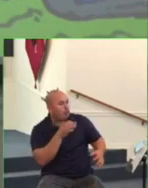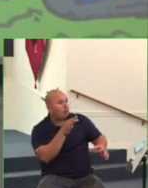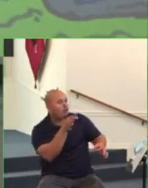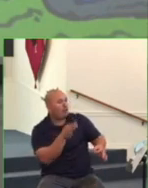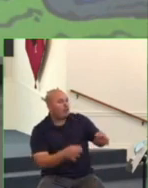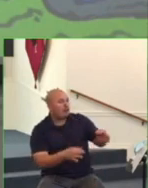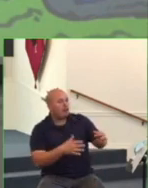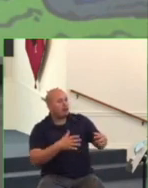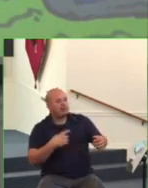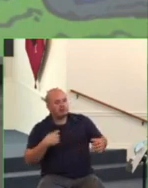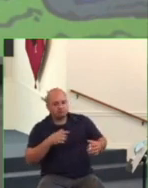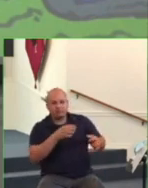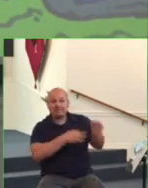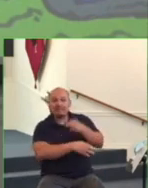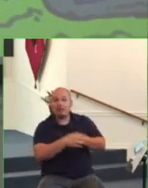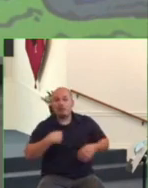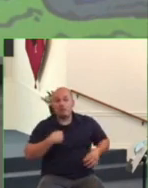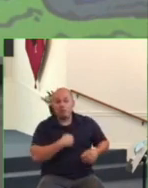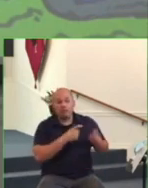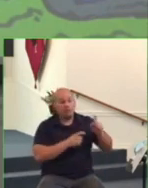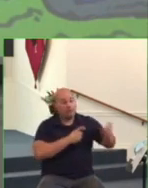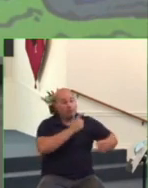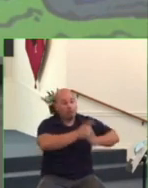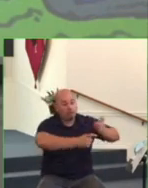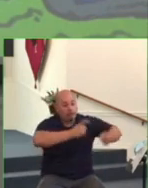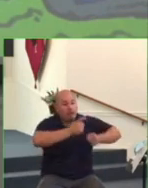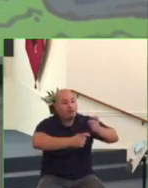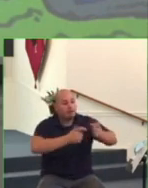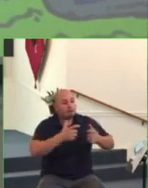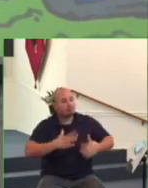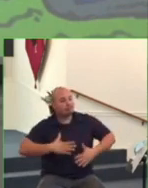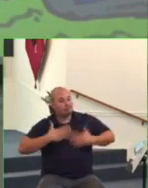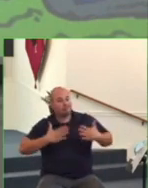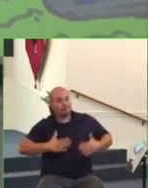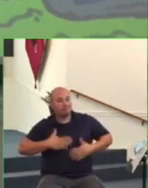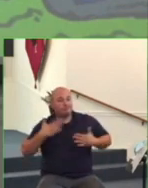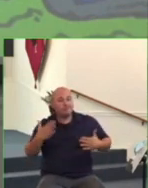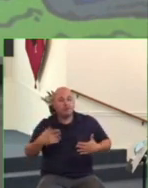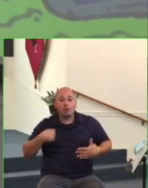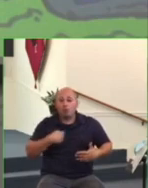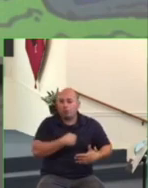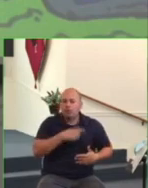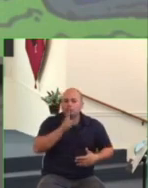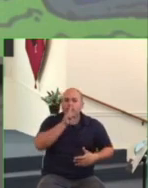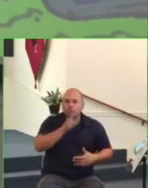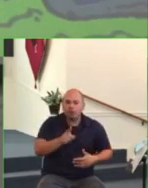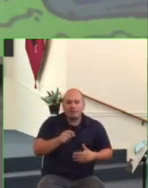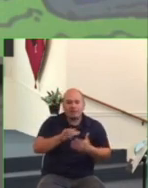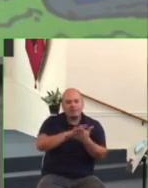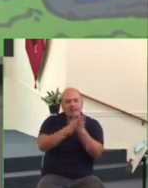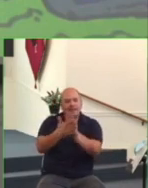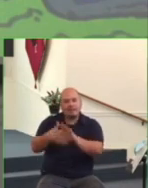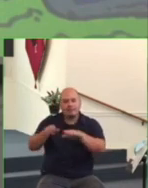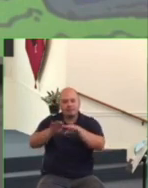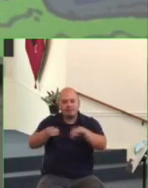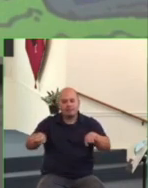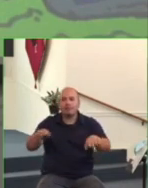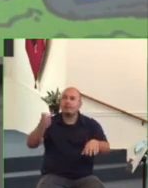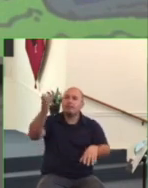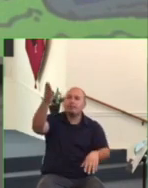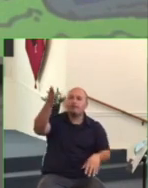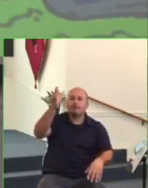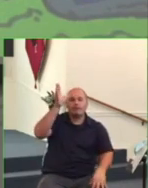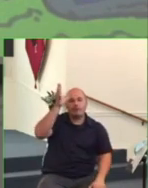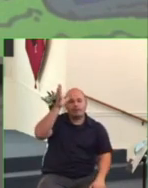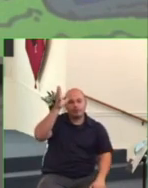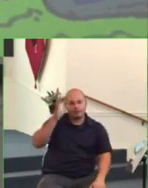truly be children of our good Father. And our whole lives would be stronger for it, able to withstand any storm